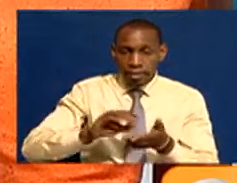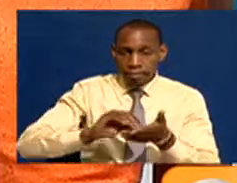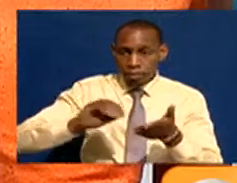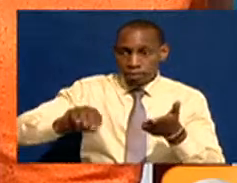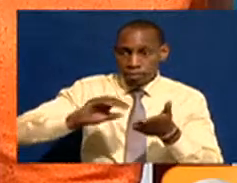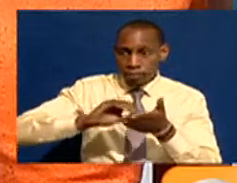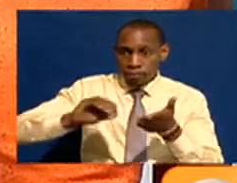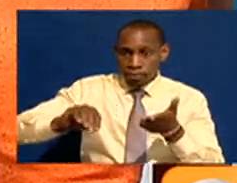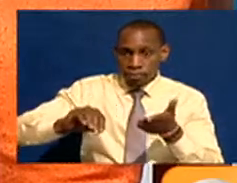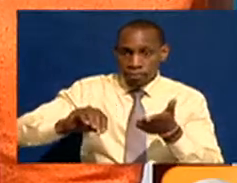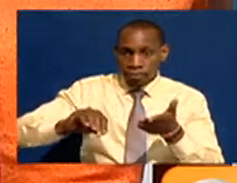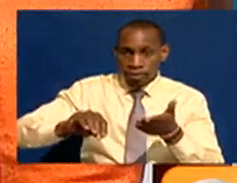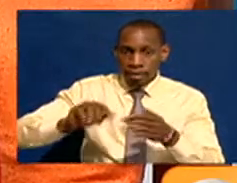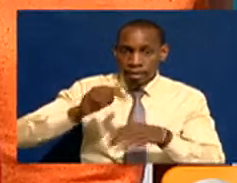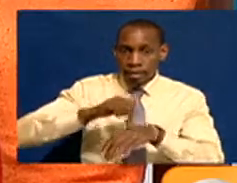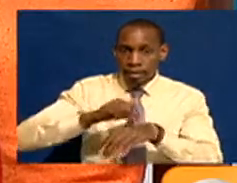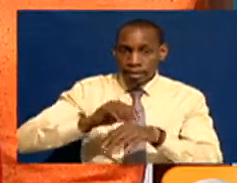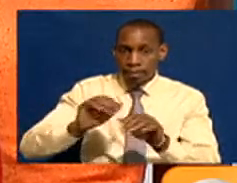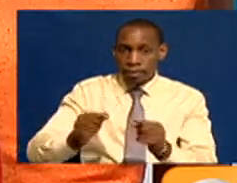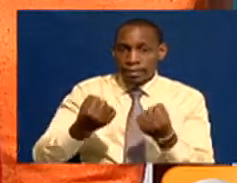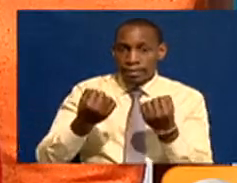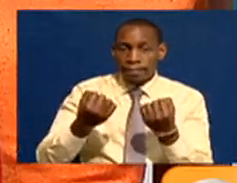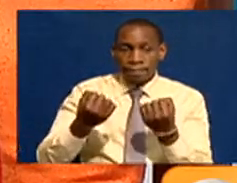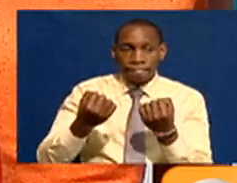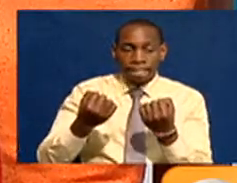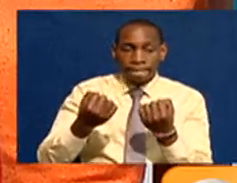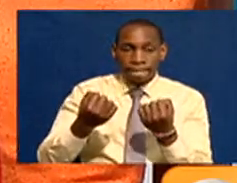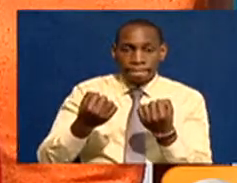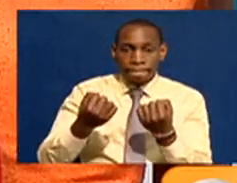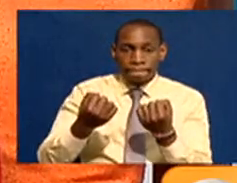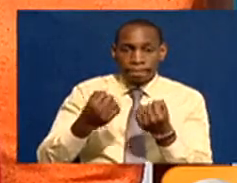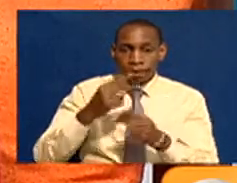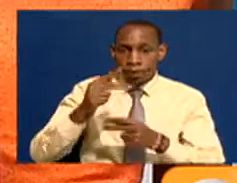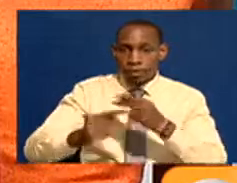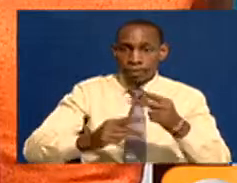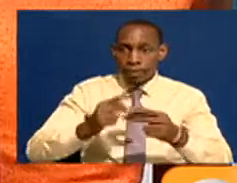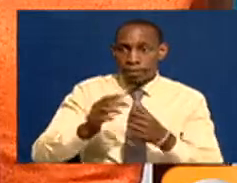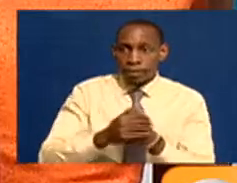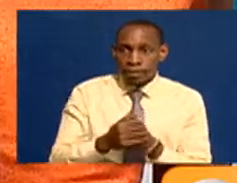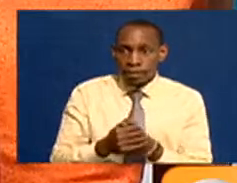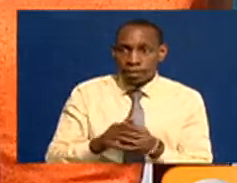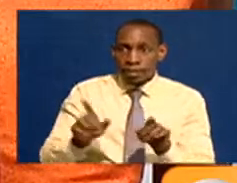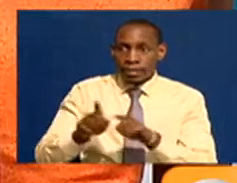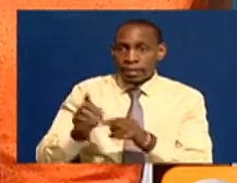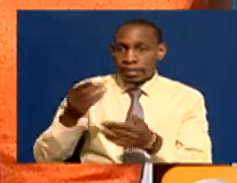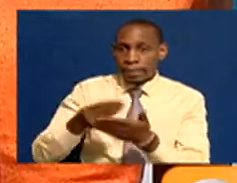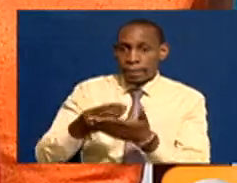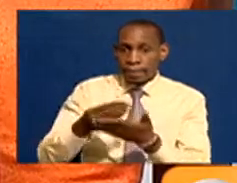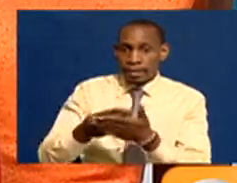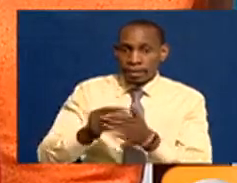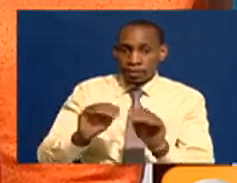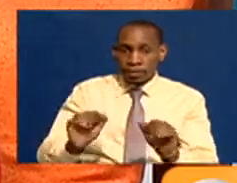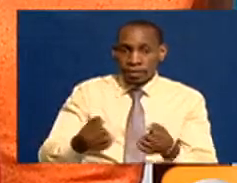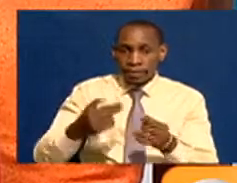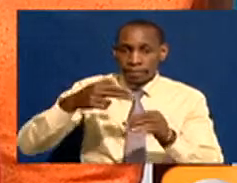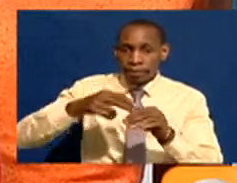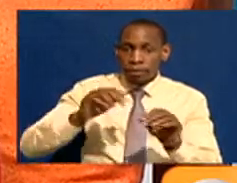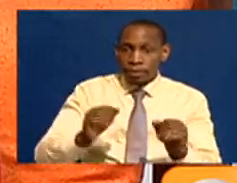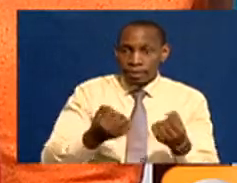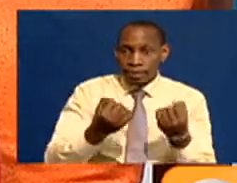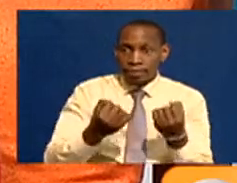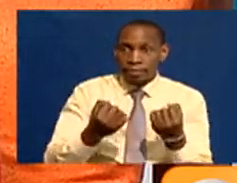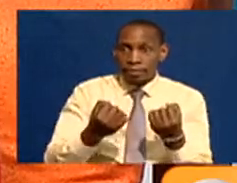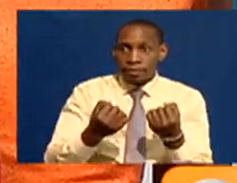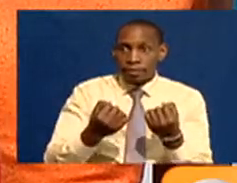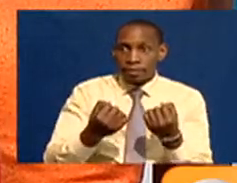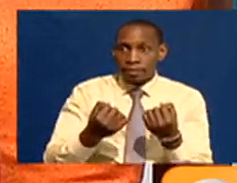from the time you are going to save in the process, and the amount of money you are going to save, the fuel you are going to save,